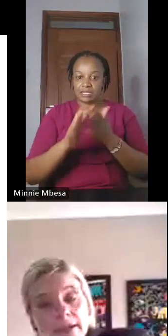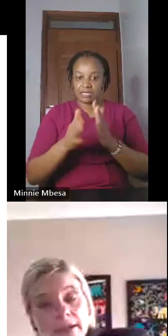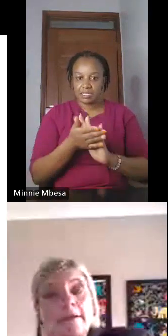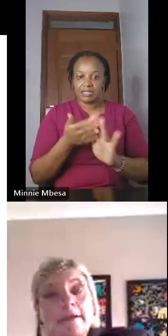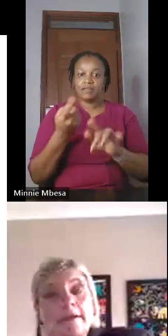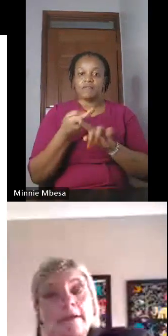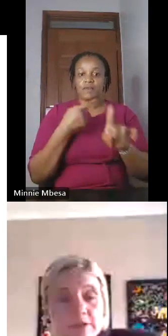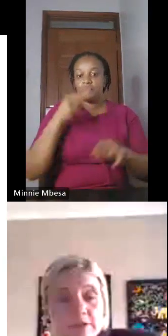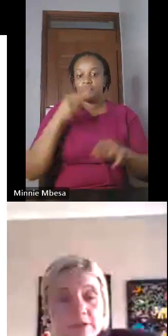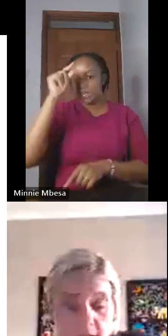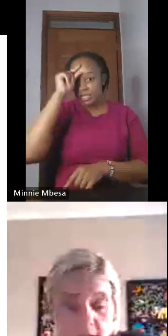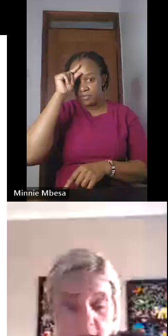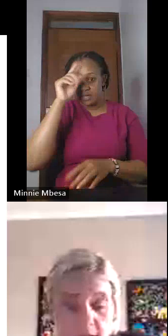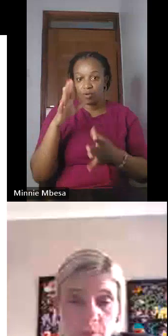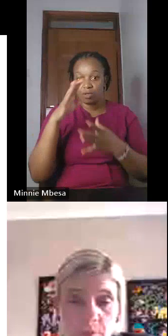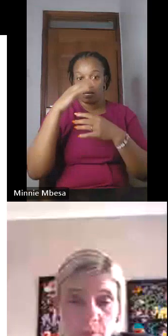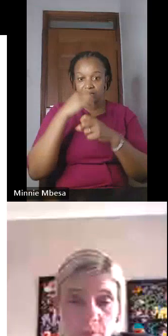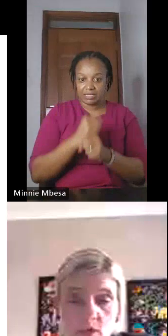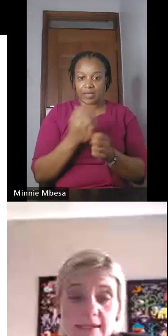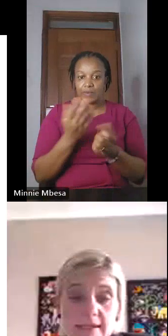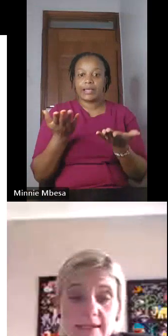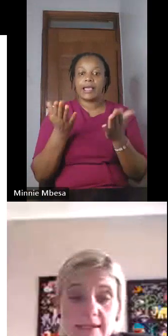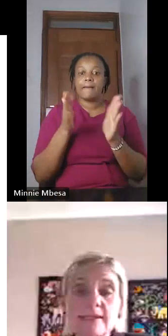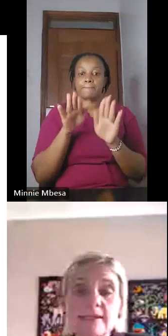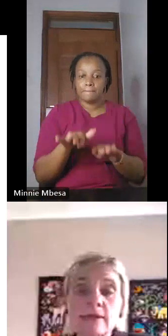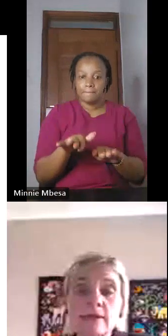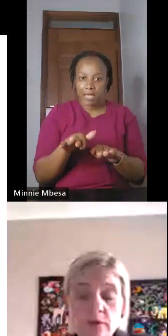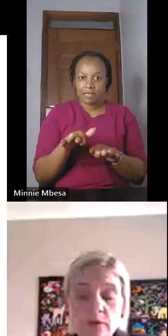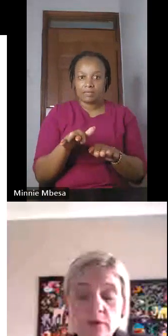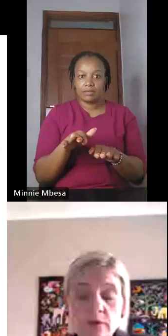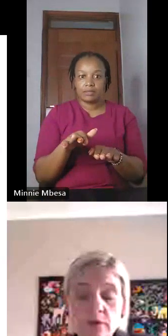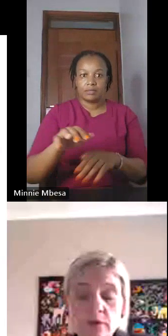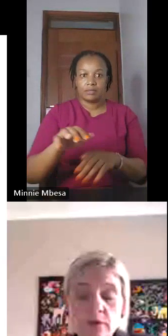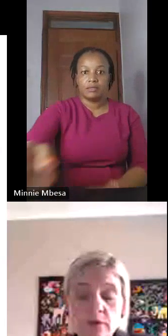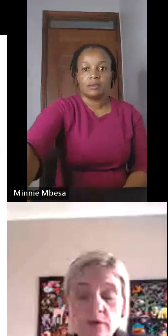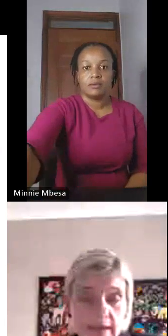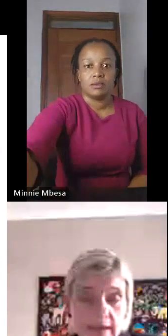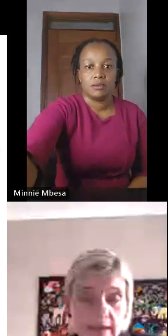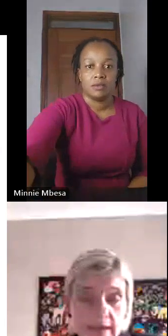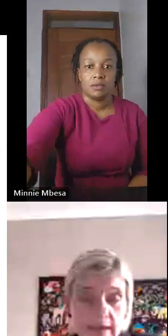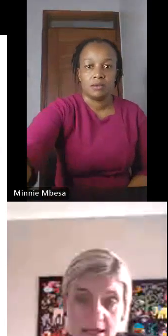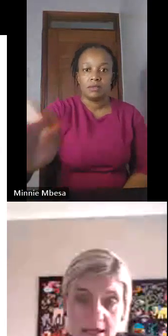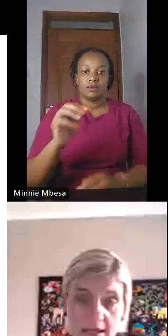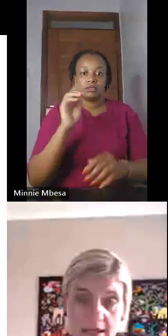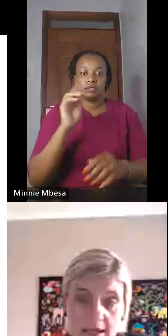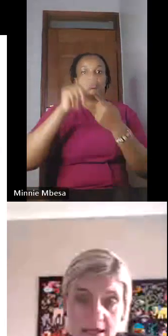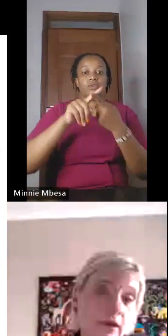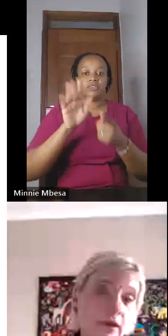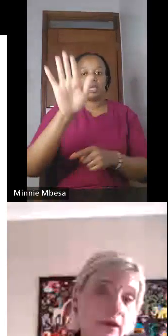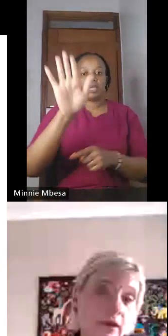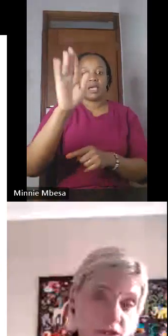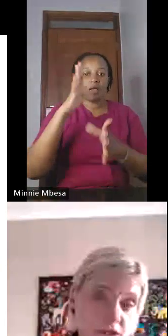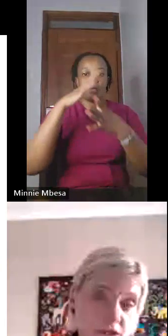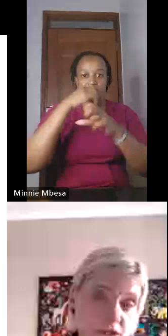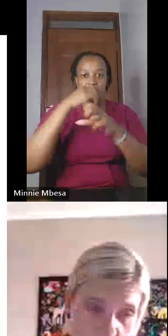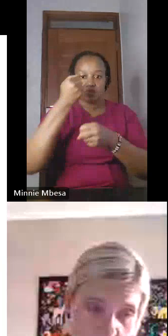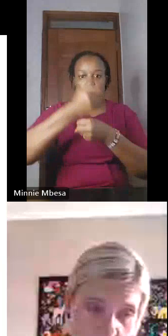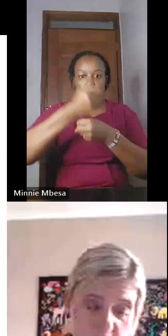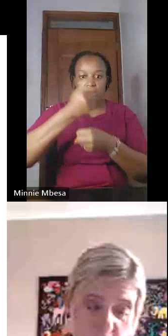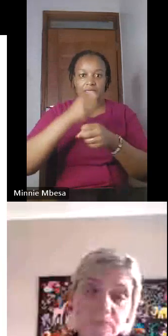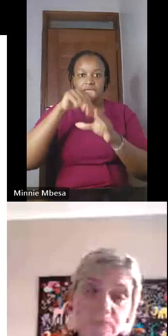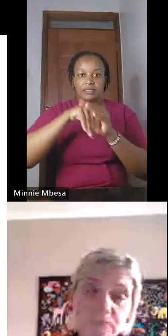come back to their employing organization and work in that organization when they are finished